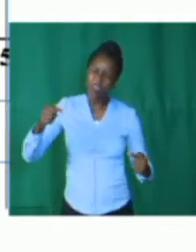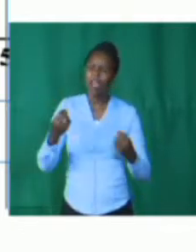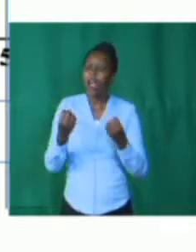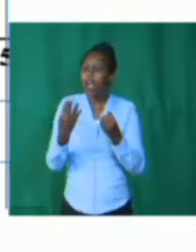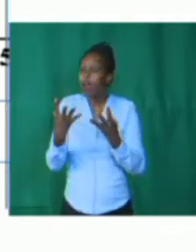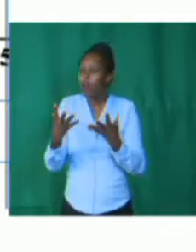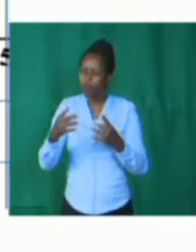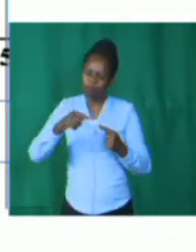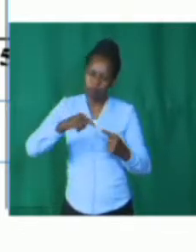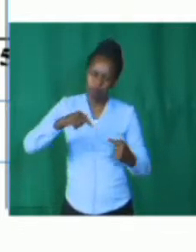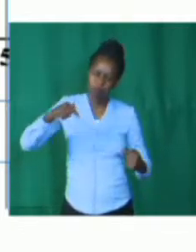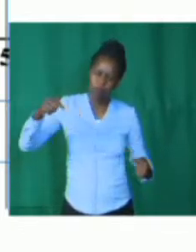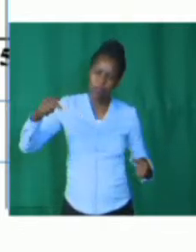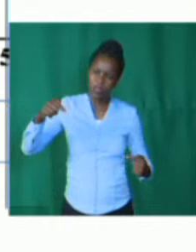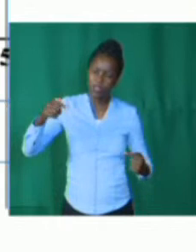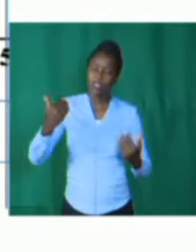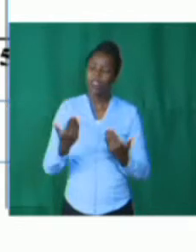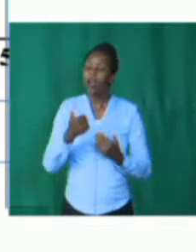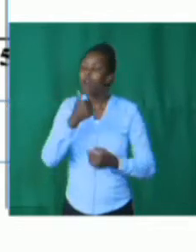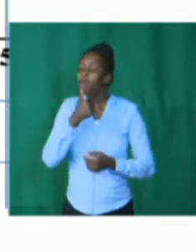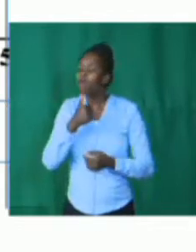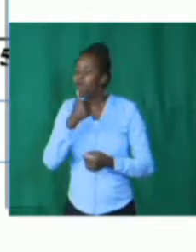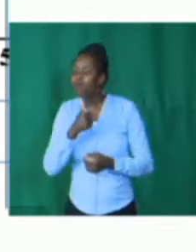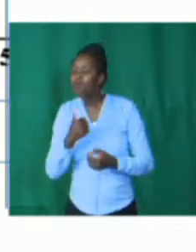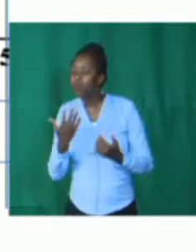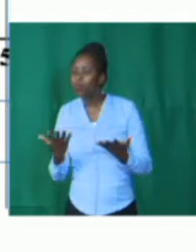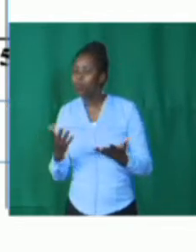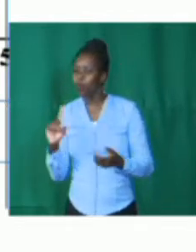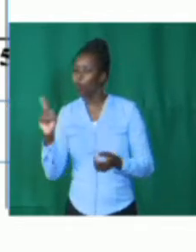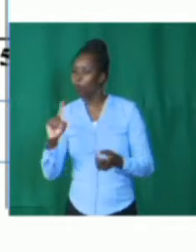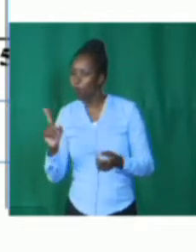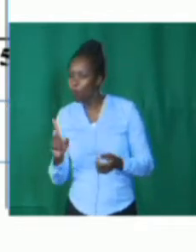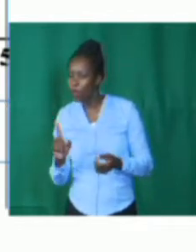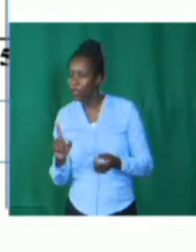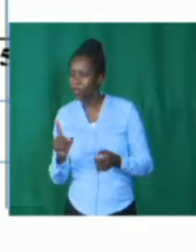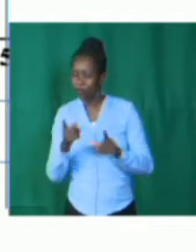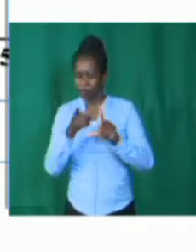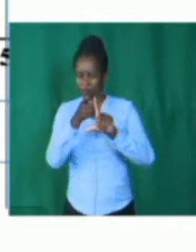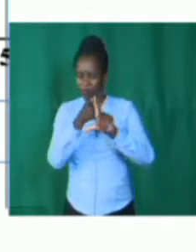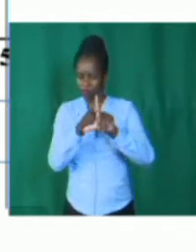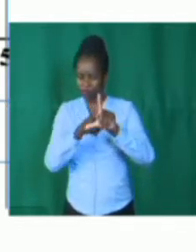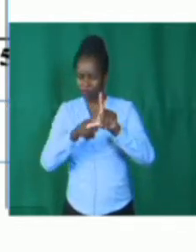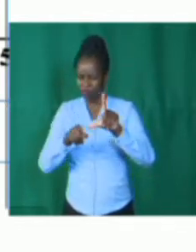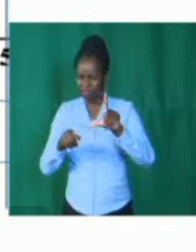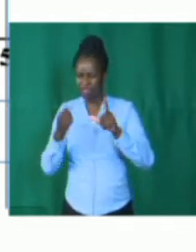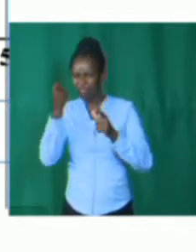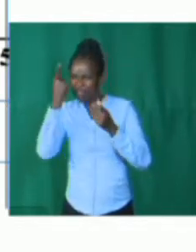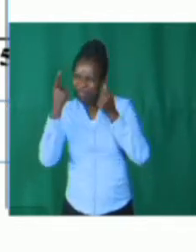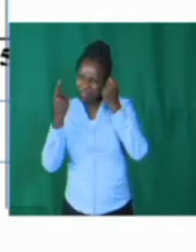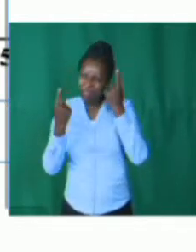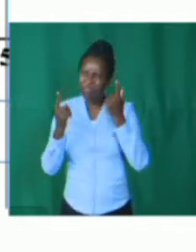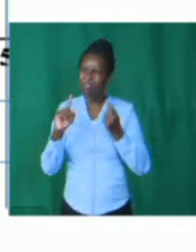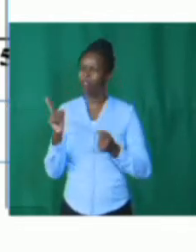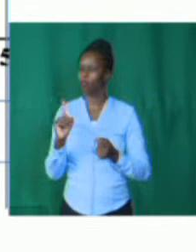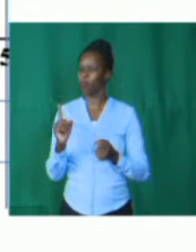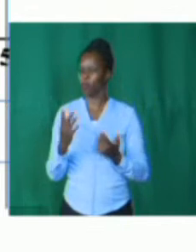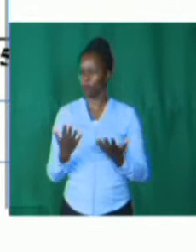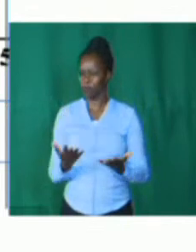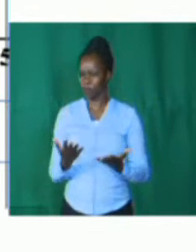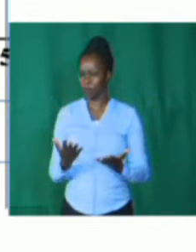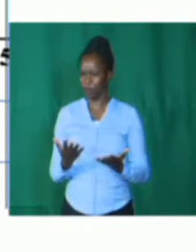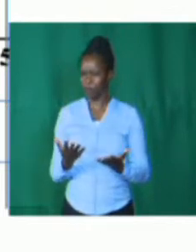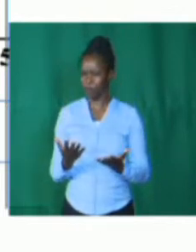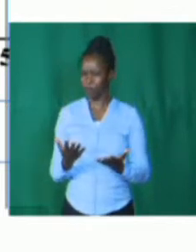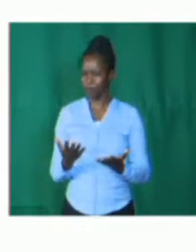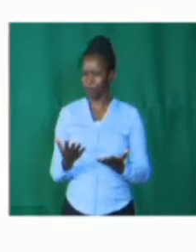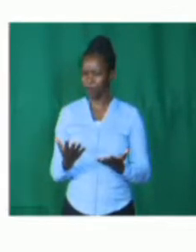slanting line using the idea of what? What comes to your mind when you see a right angled triangle? What should come to your mind is what?